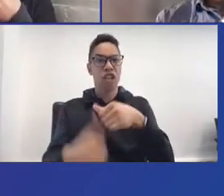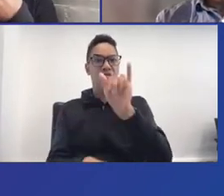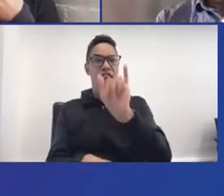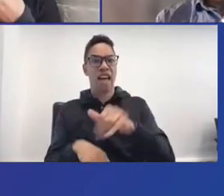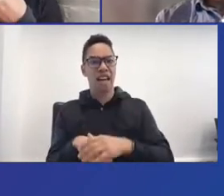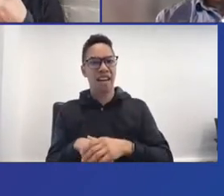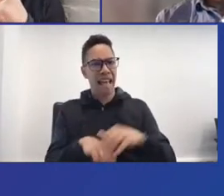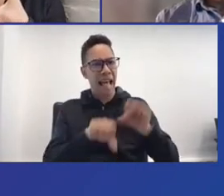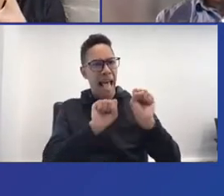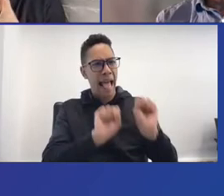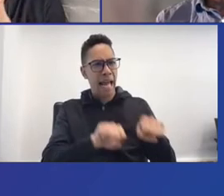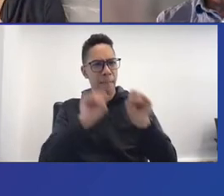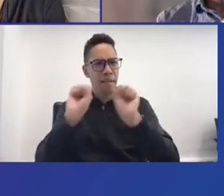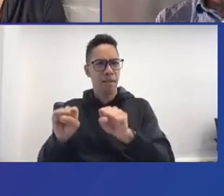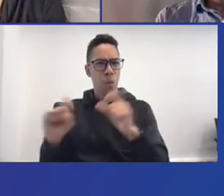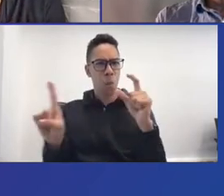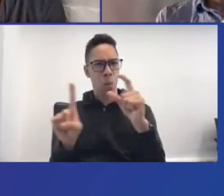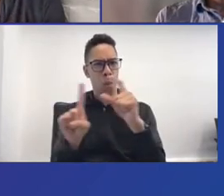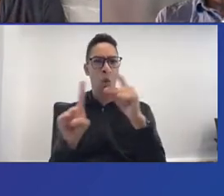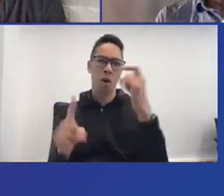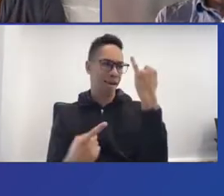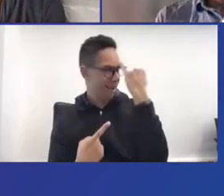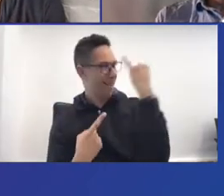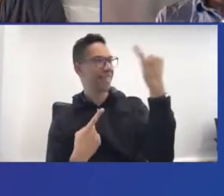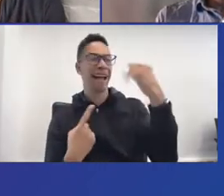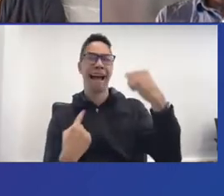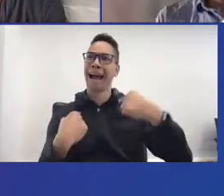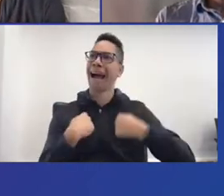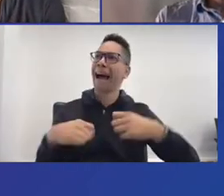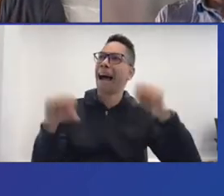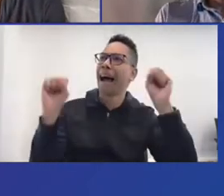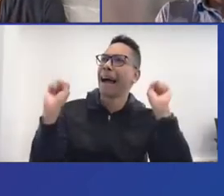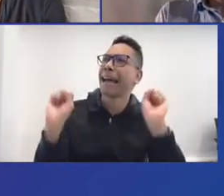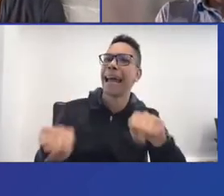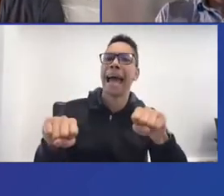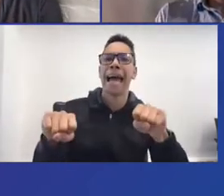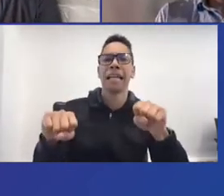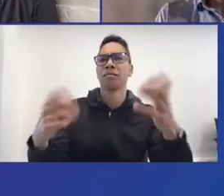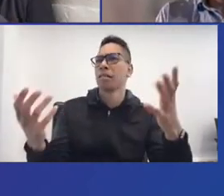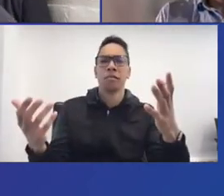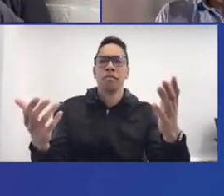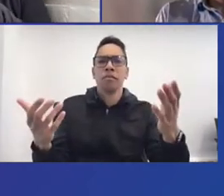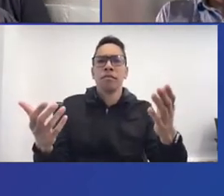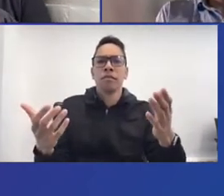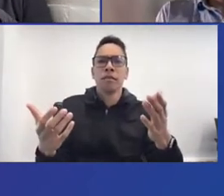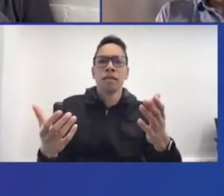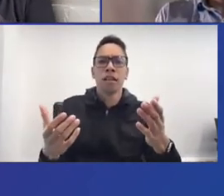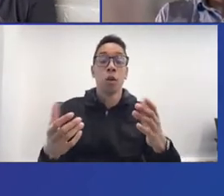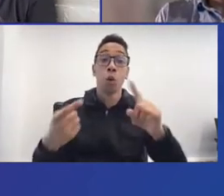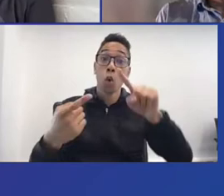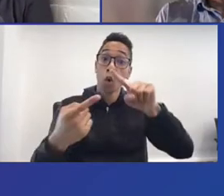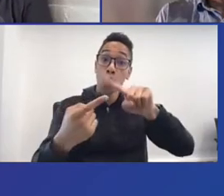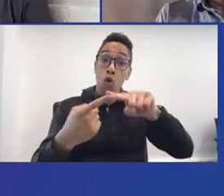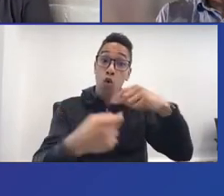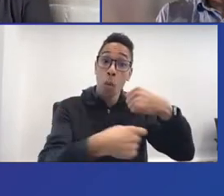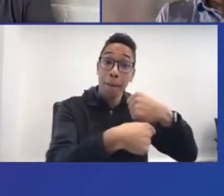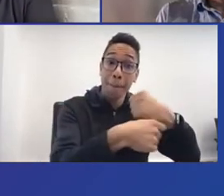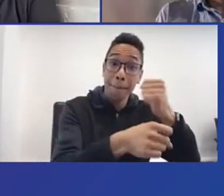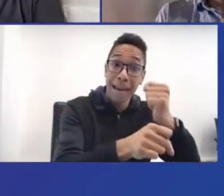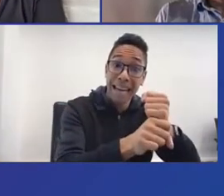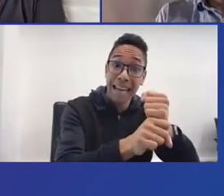ableistic word of like the idea of like, I can, what it is to make versus what it is to